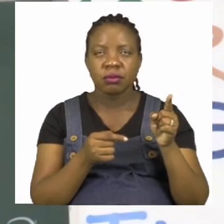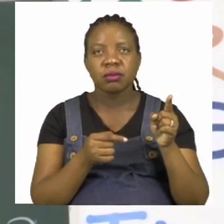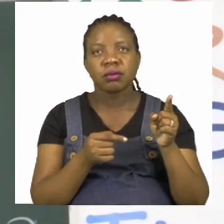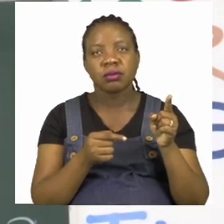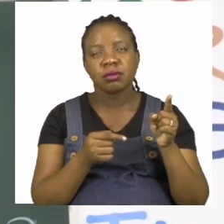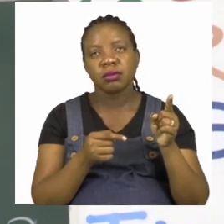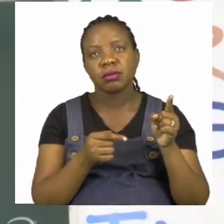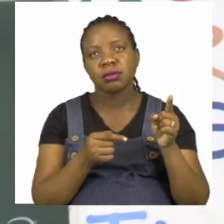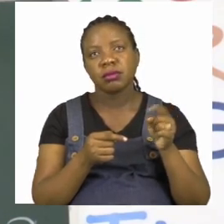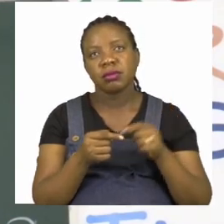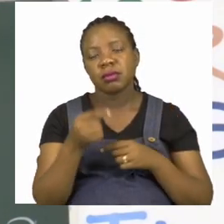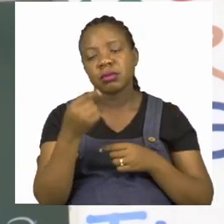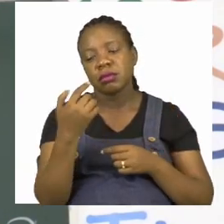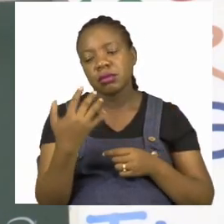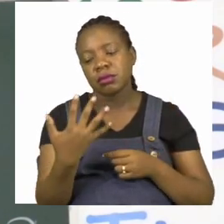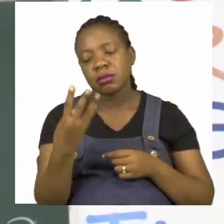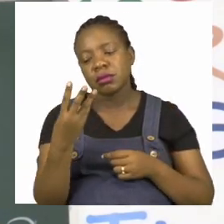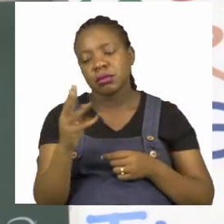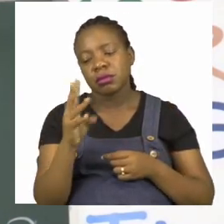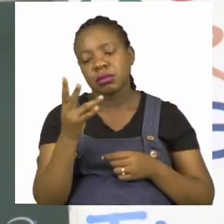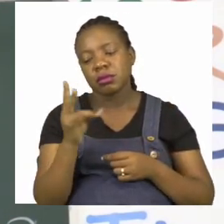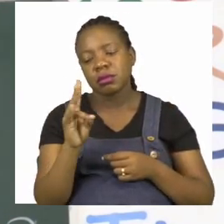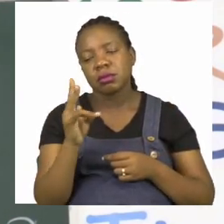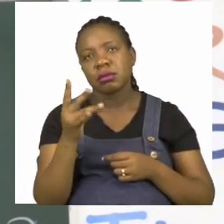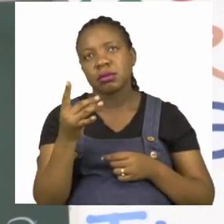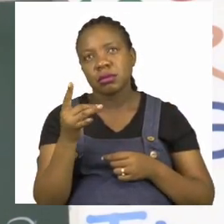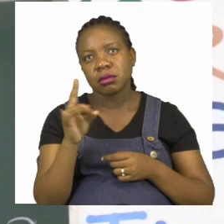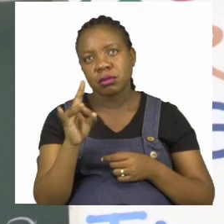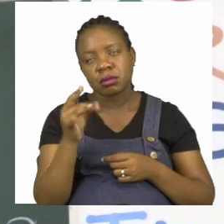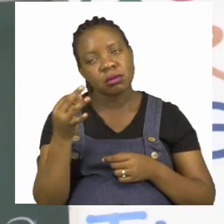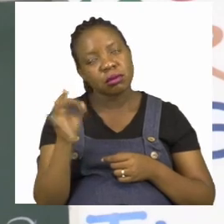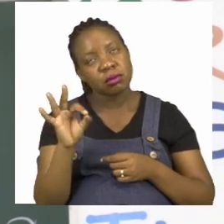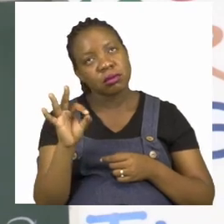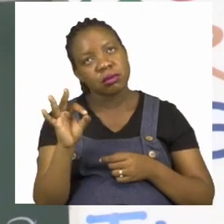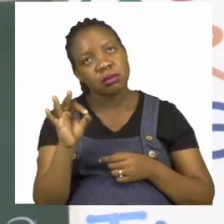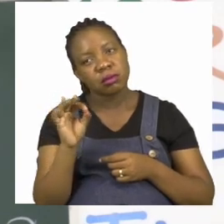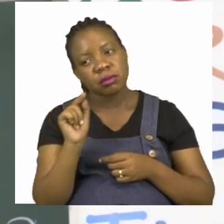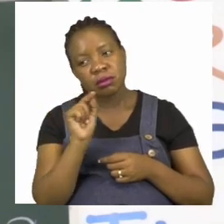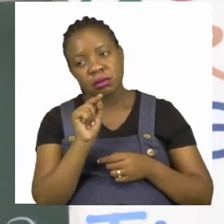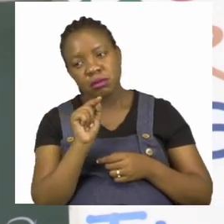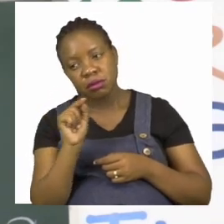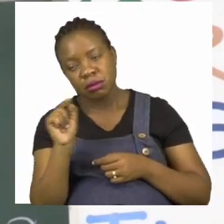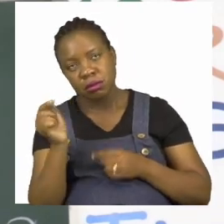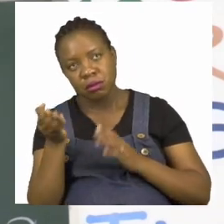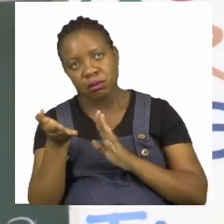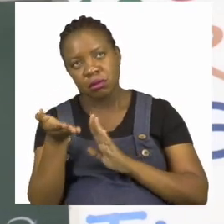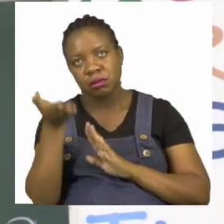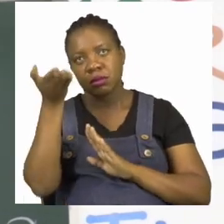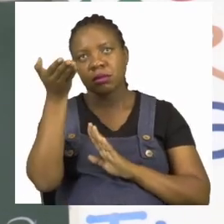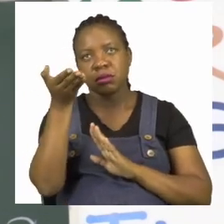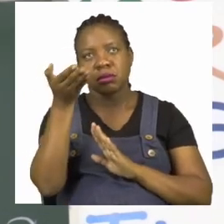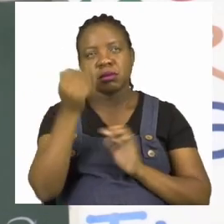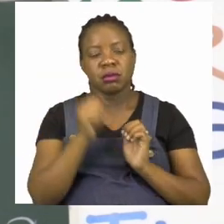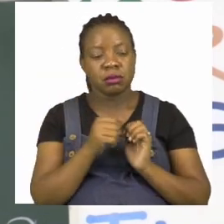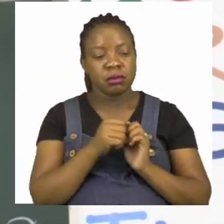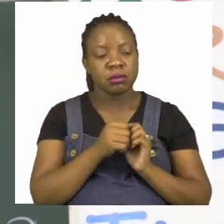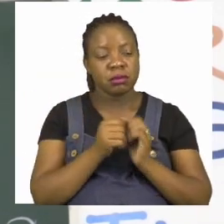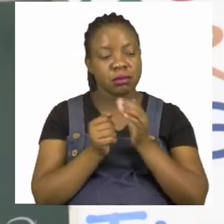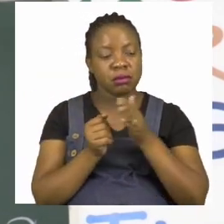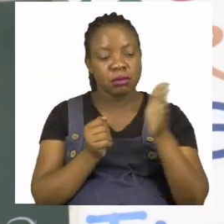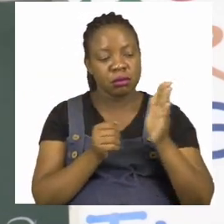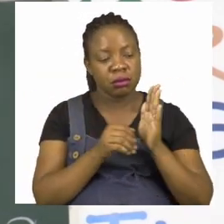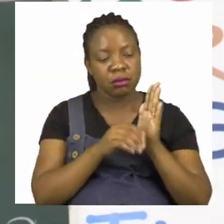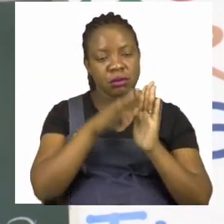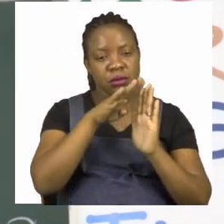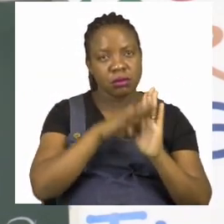that is 5, 6, 7, 8 or 9 as a second digit means that it's